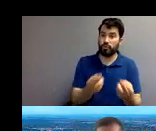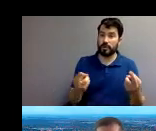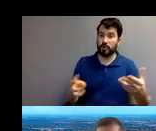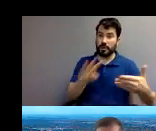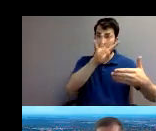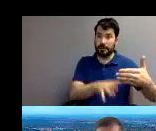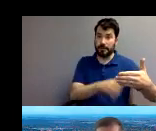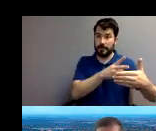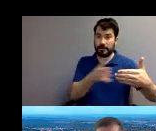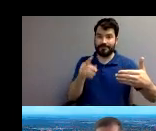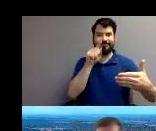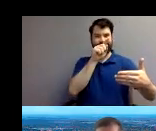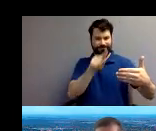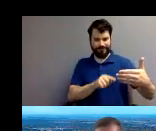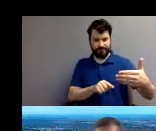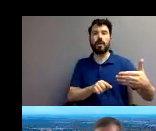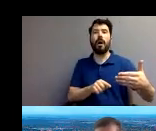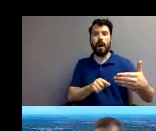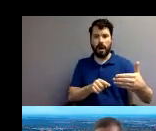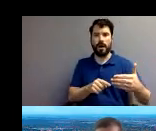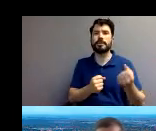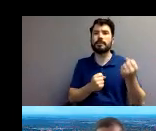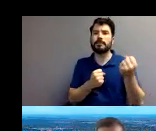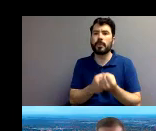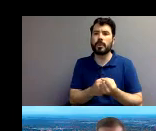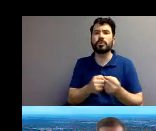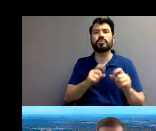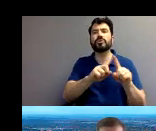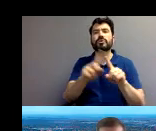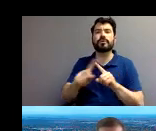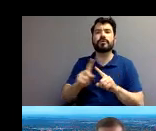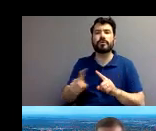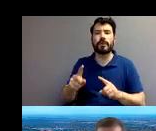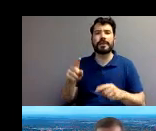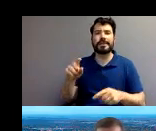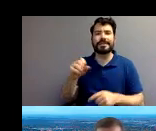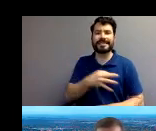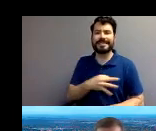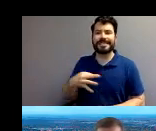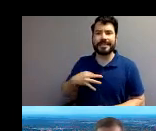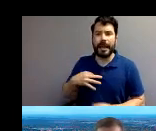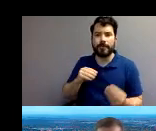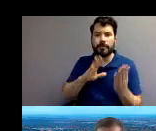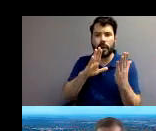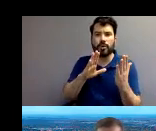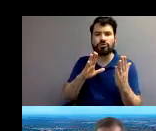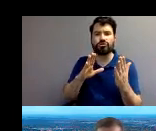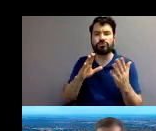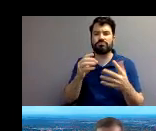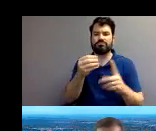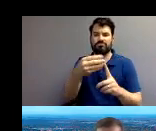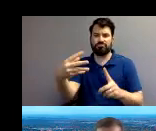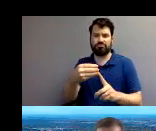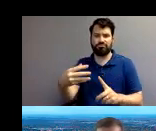and support for different flexible staffing models. On-site, work primarily on-site for